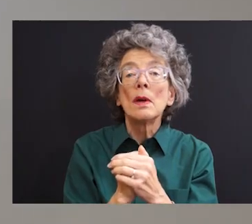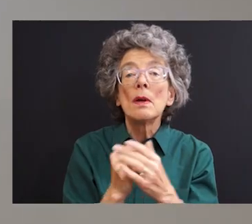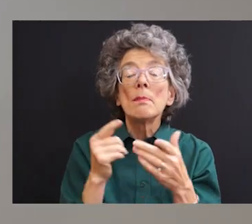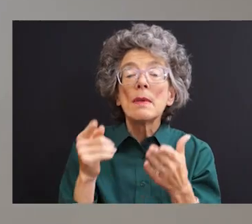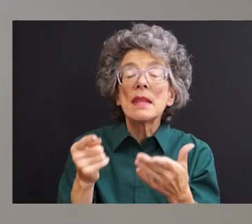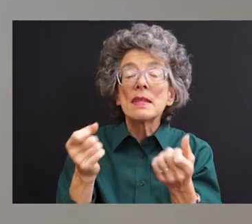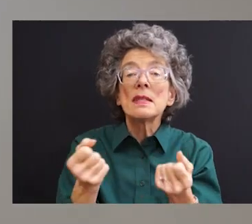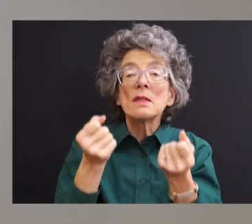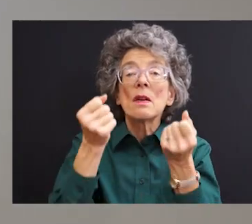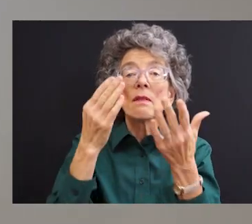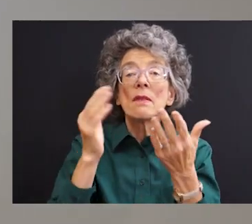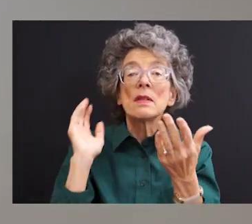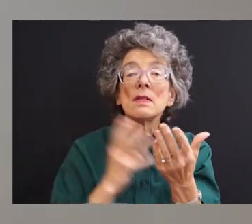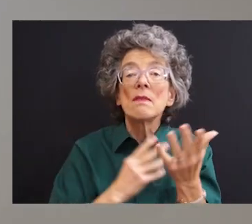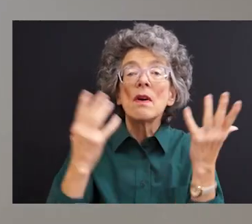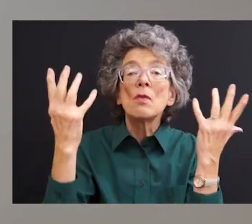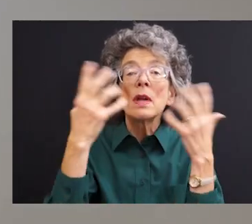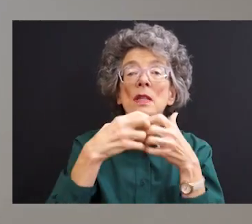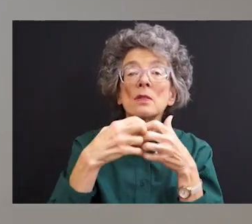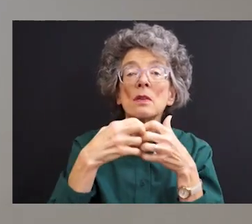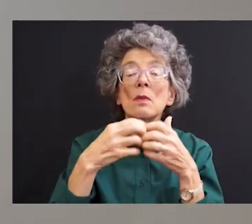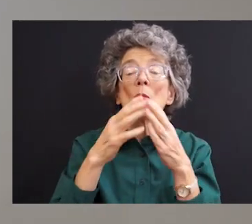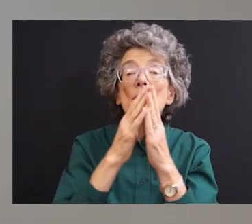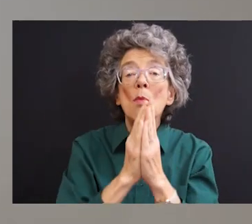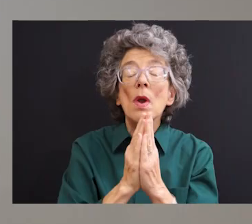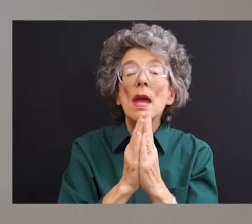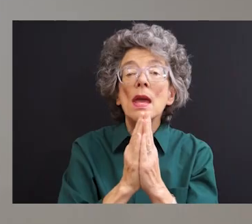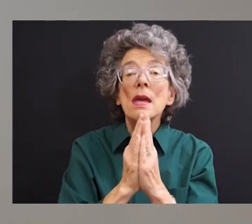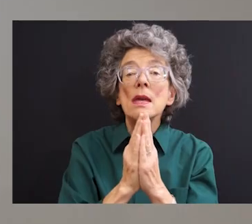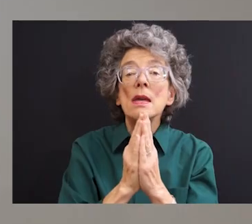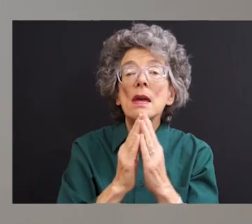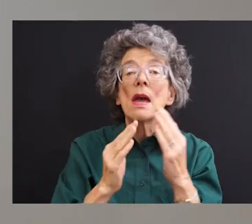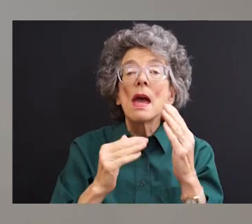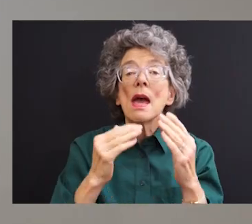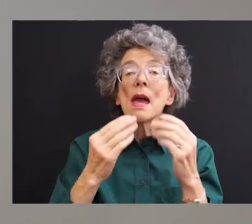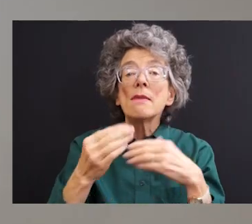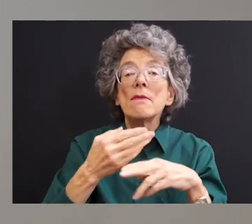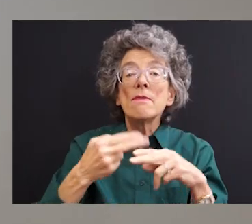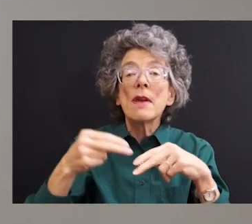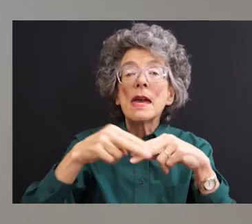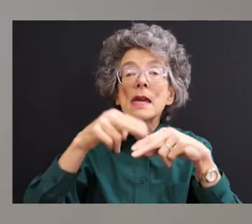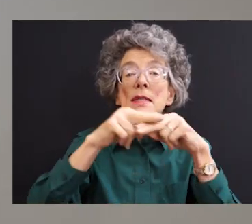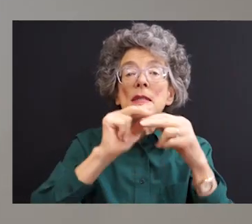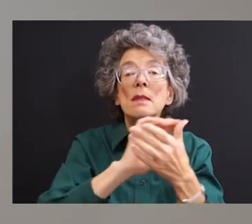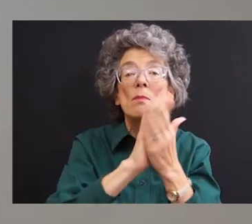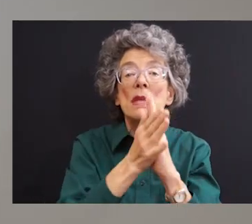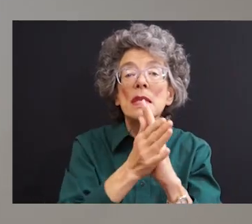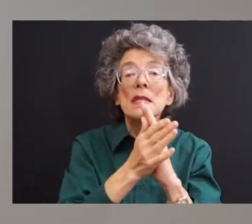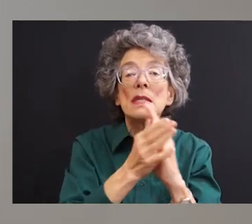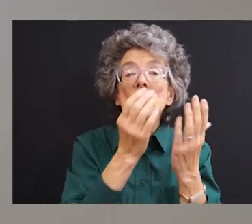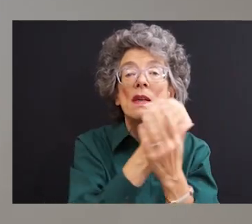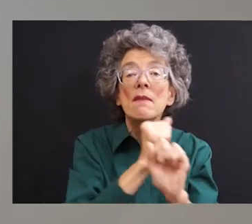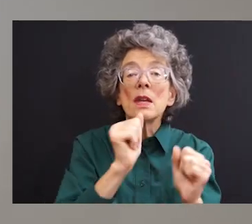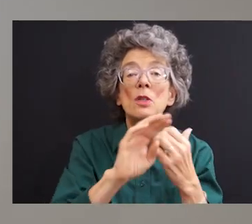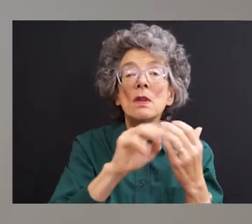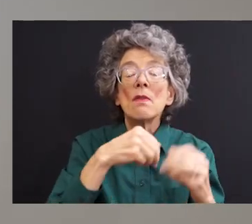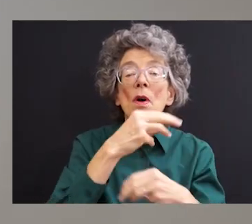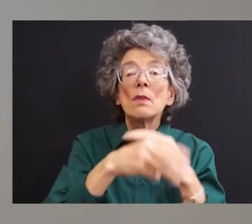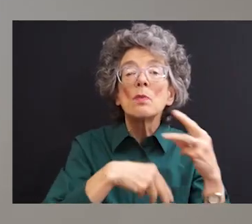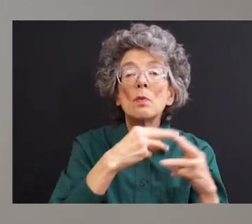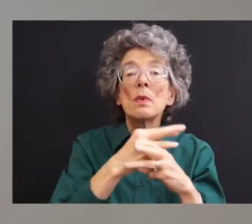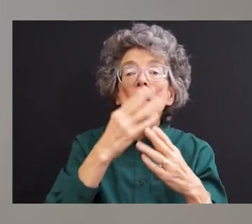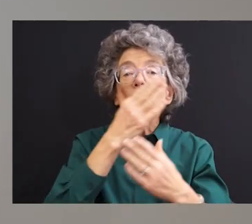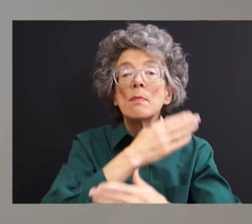May this sacrifice of our reconciliation, we pray, O Lord, advance the peace and salvation of all the world.